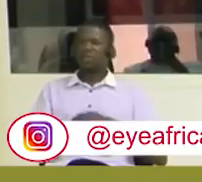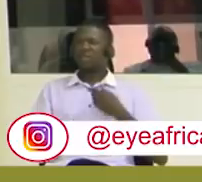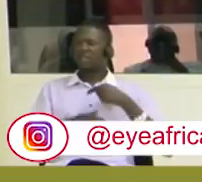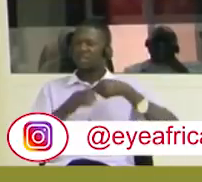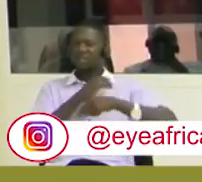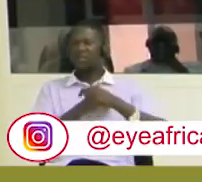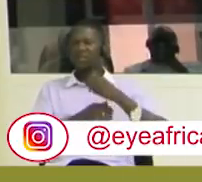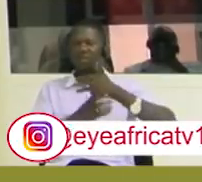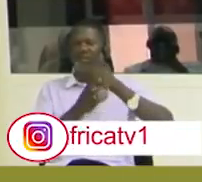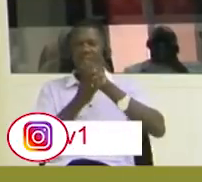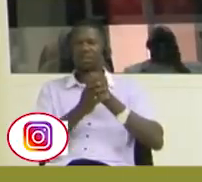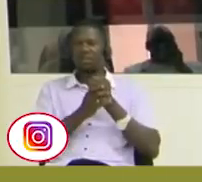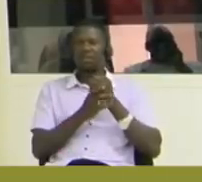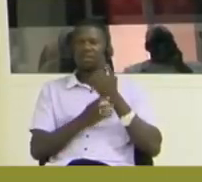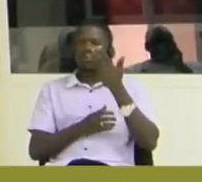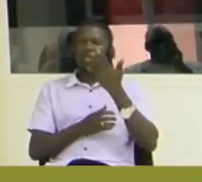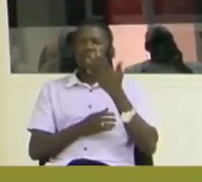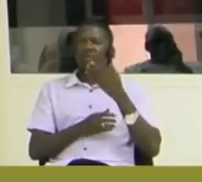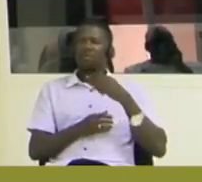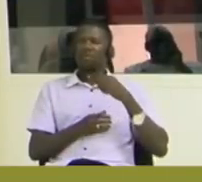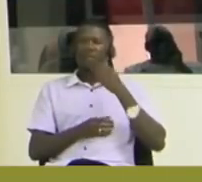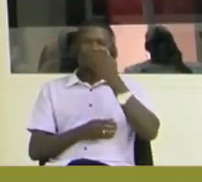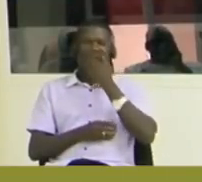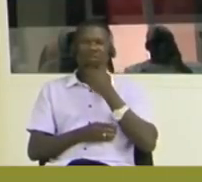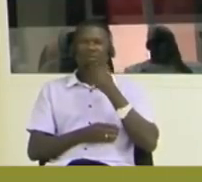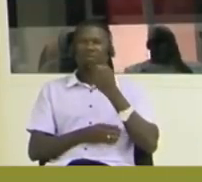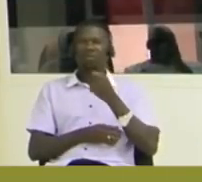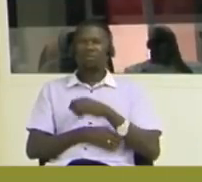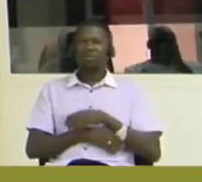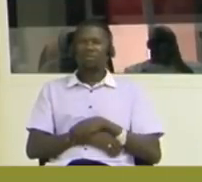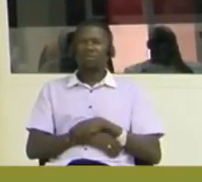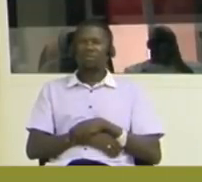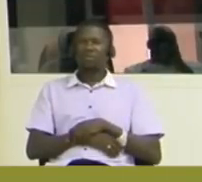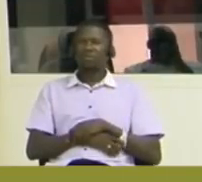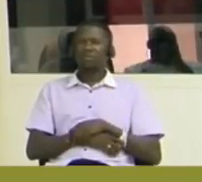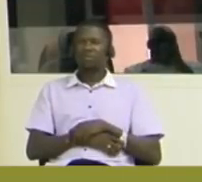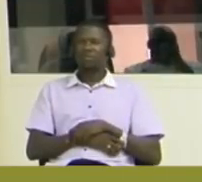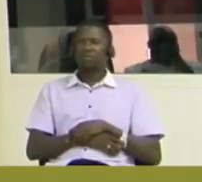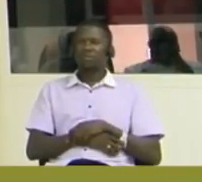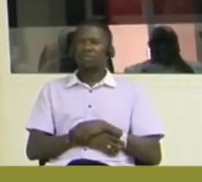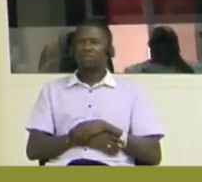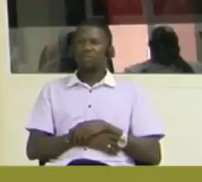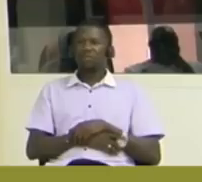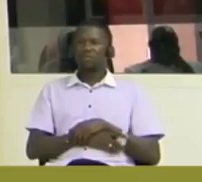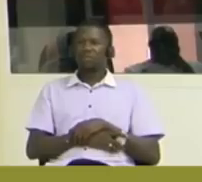mom's bedroom, and Edward found that it, and then mom came out of his caution.